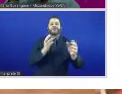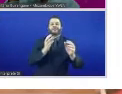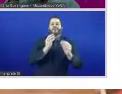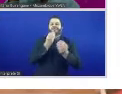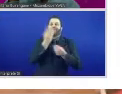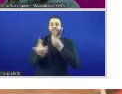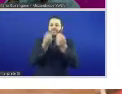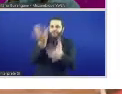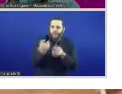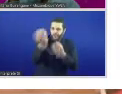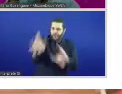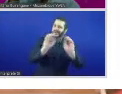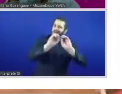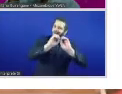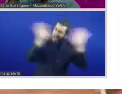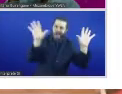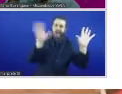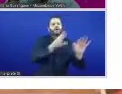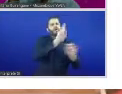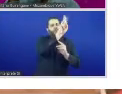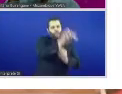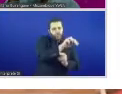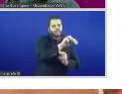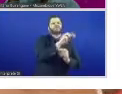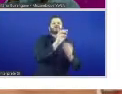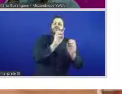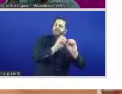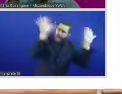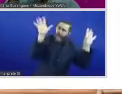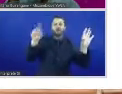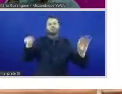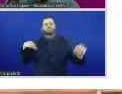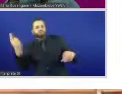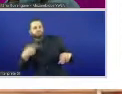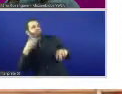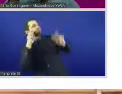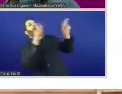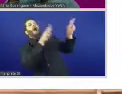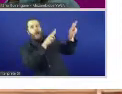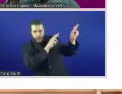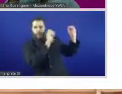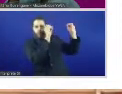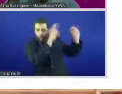movements and to recognizing that movements and strengthening movements